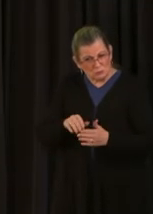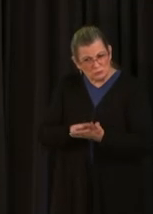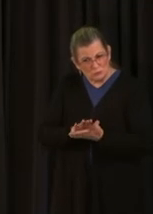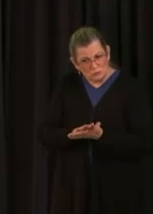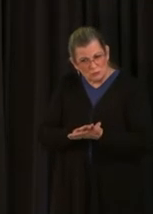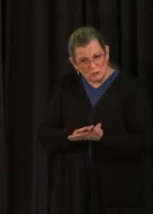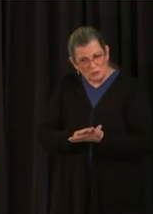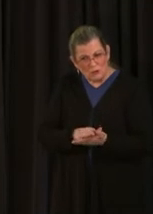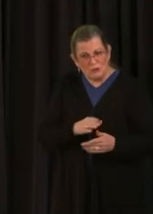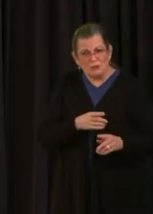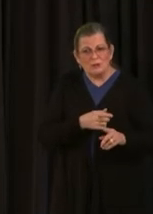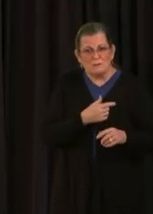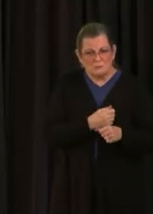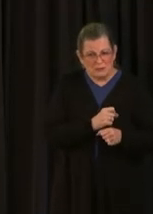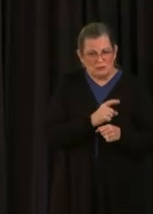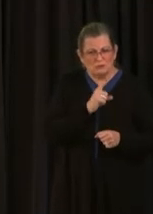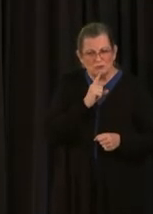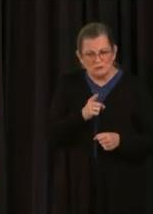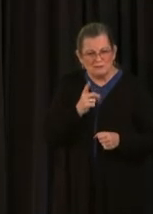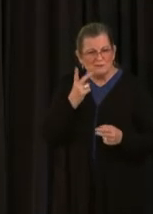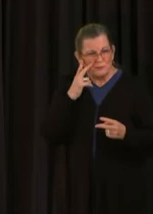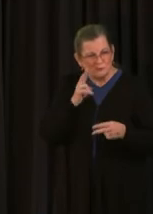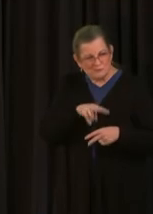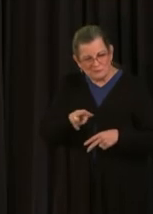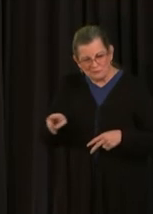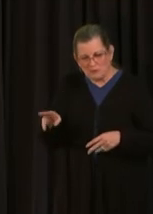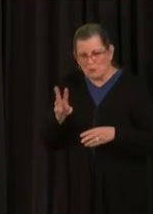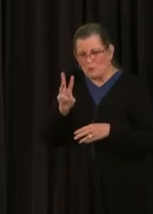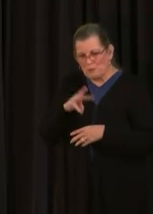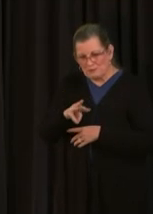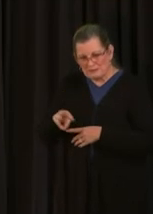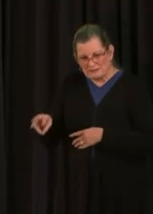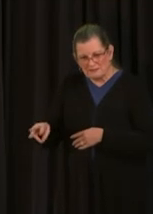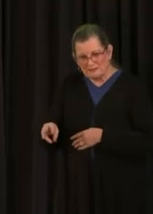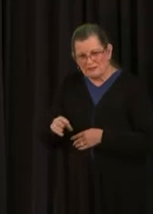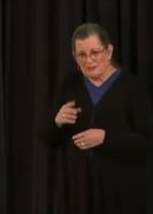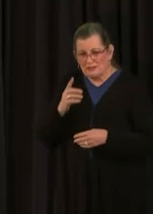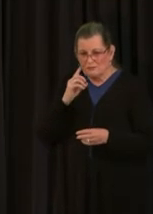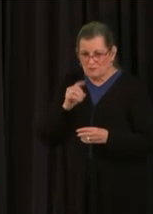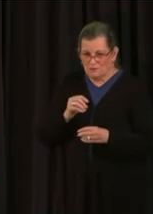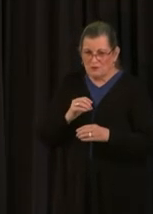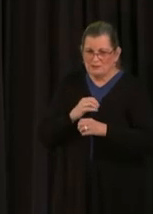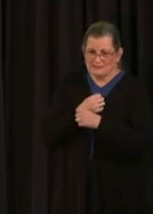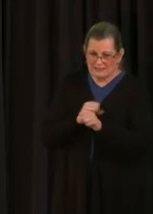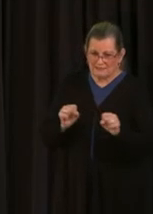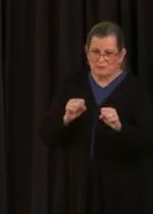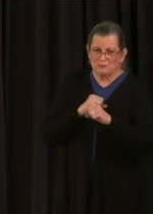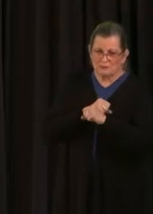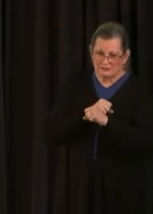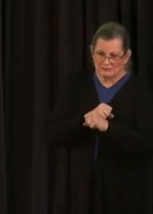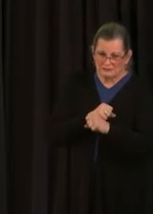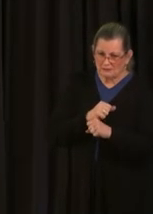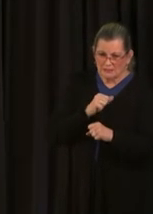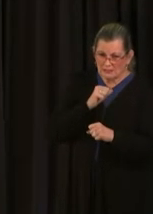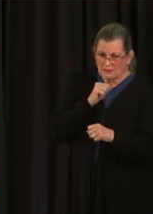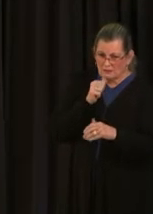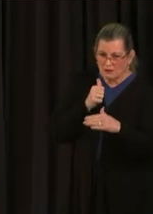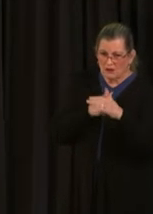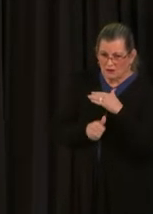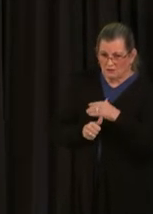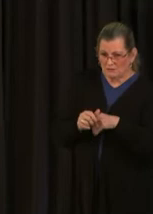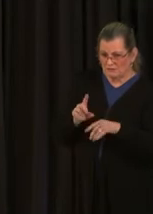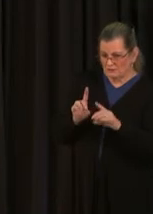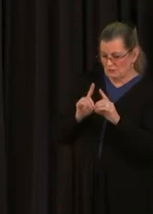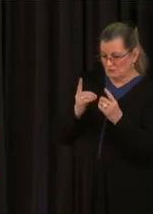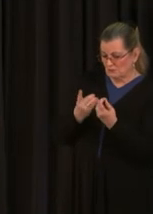the importance that they of emphasizing to their child that wearing a mask is